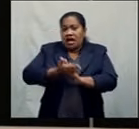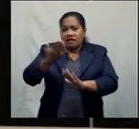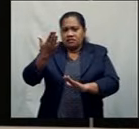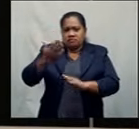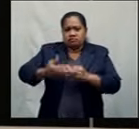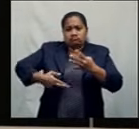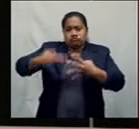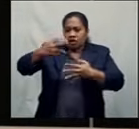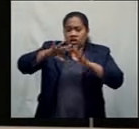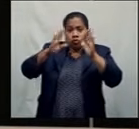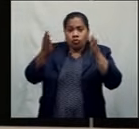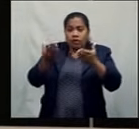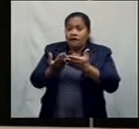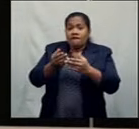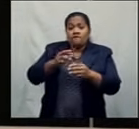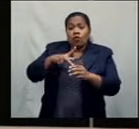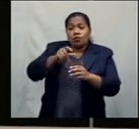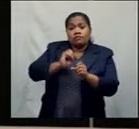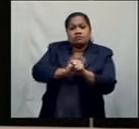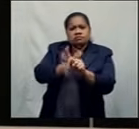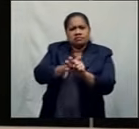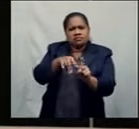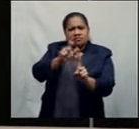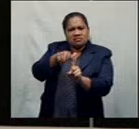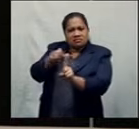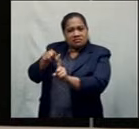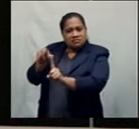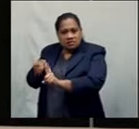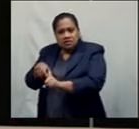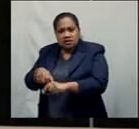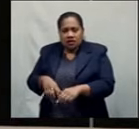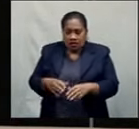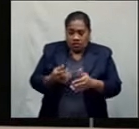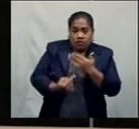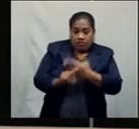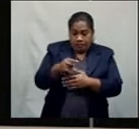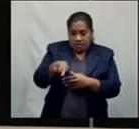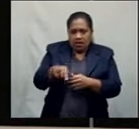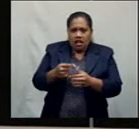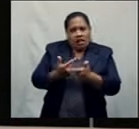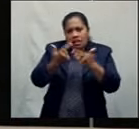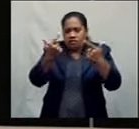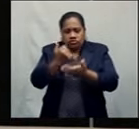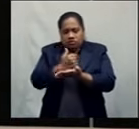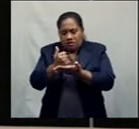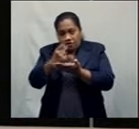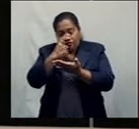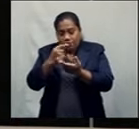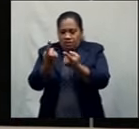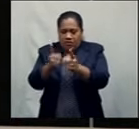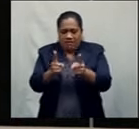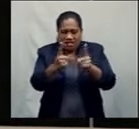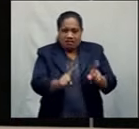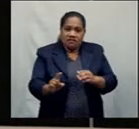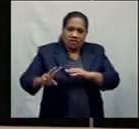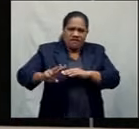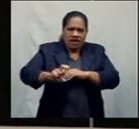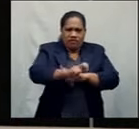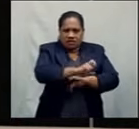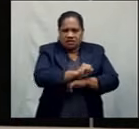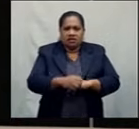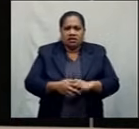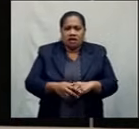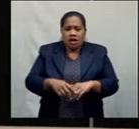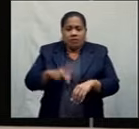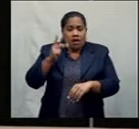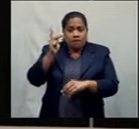world of new cases of COVID-19, and the consequence is larger numbers of people dying from this virus. Professor of Public Health at the